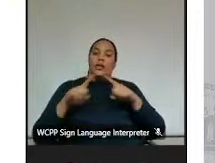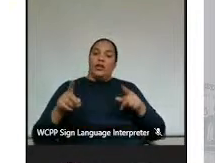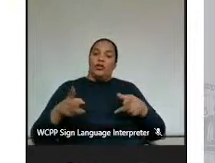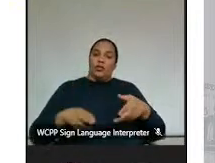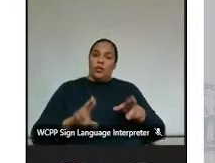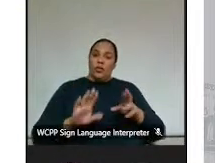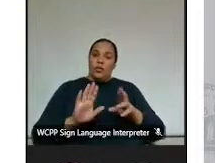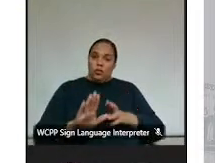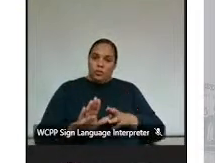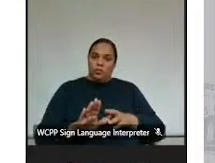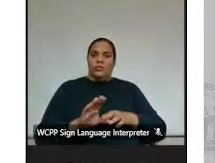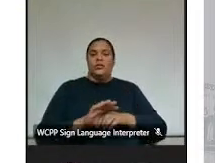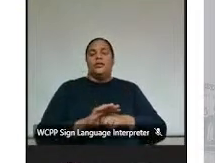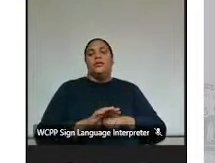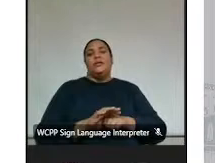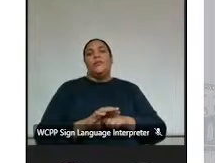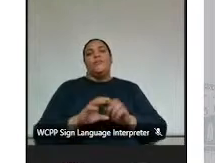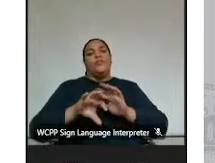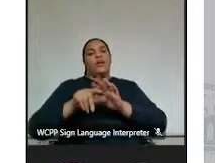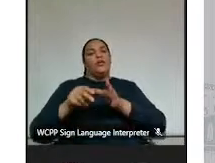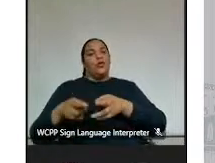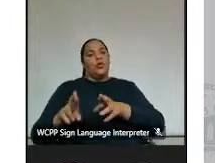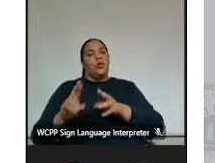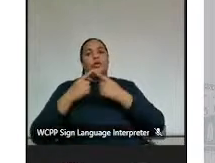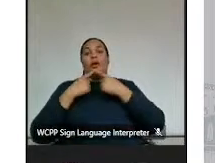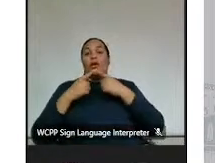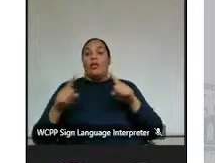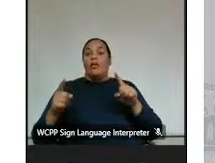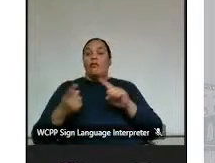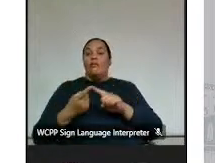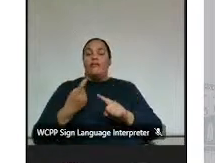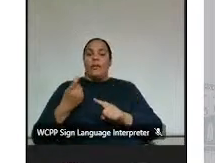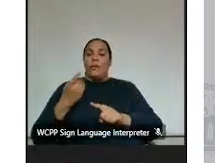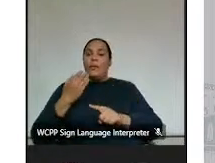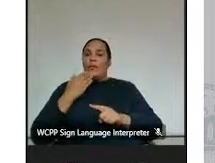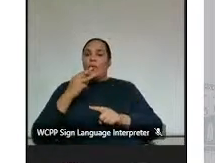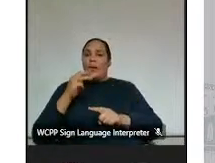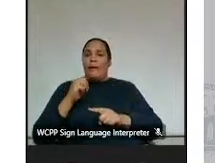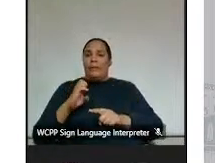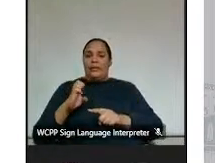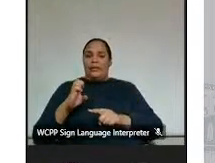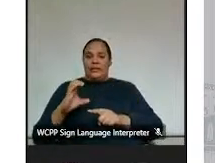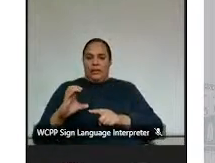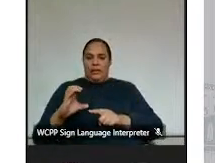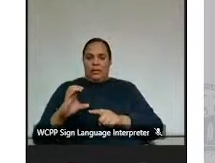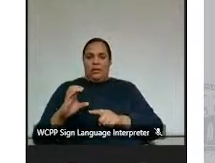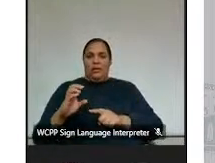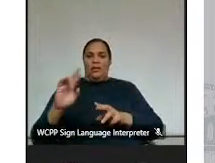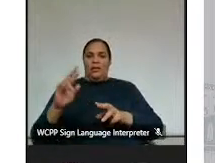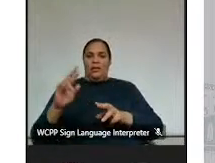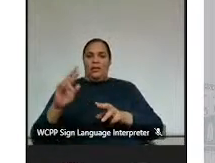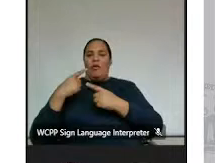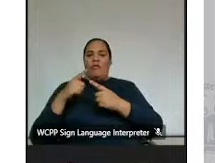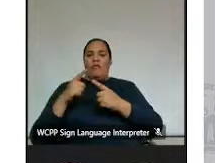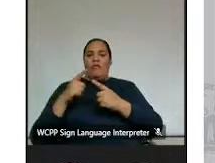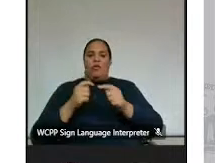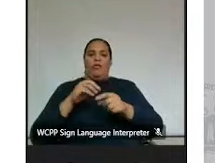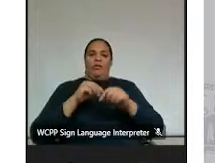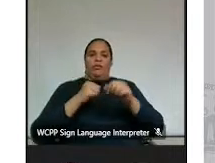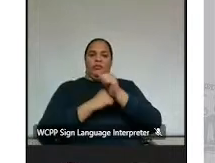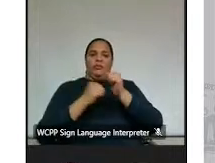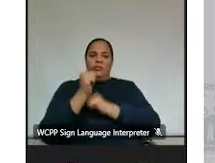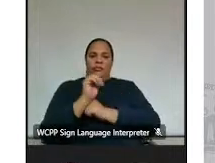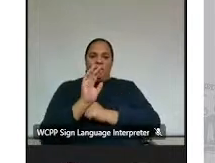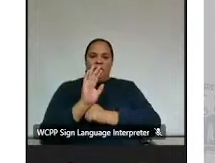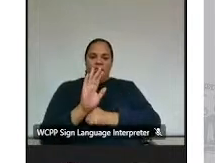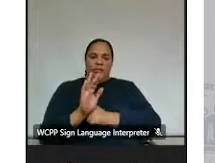roads. Provincial roads are declared by the MSC responsible for transport infrastructure.